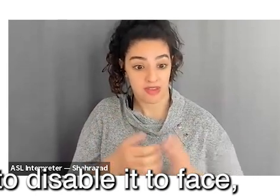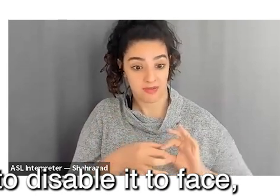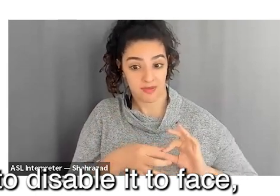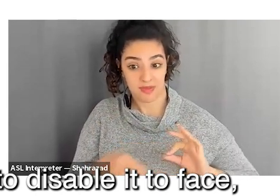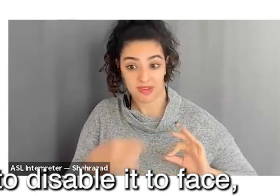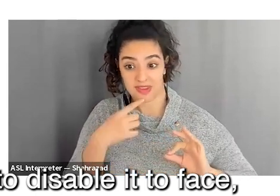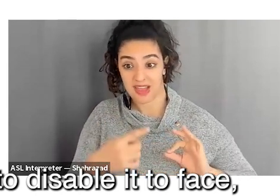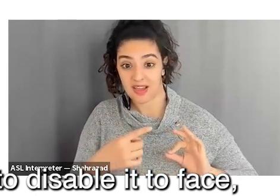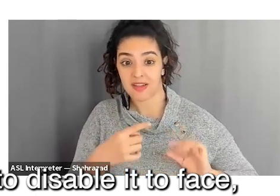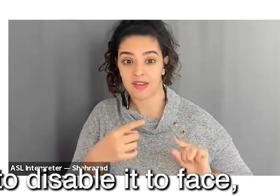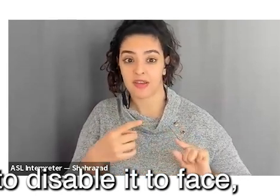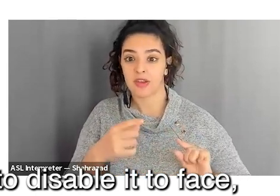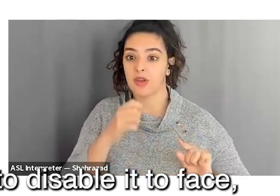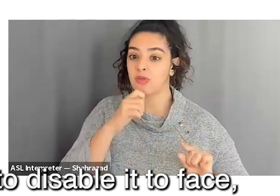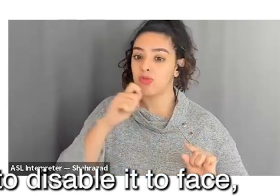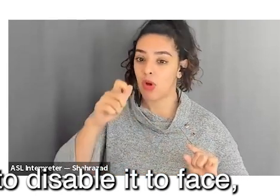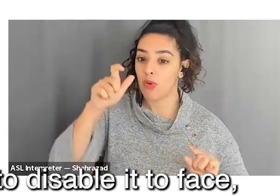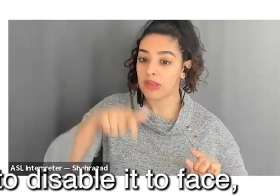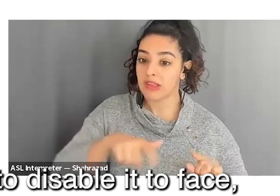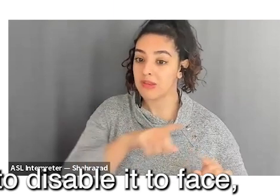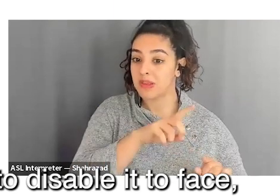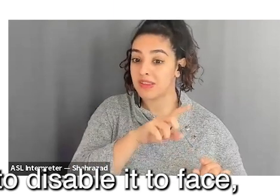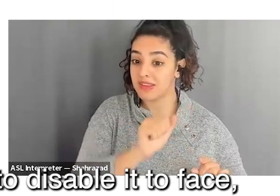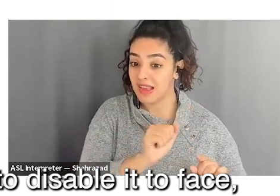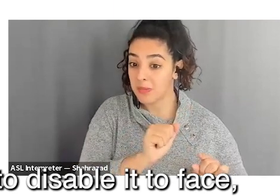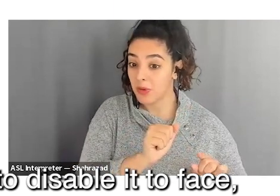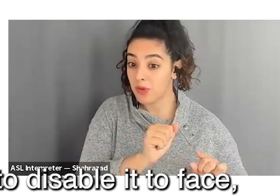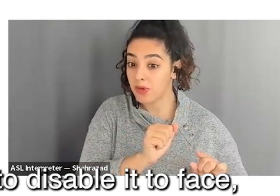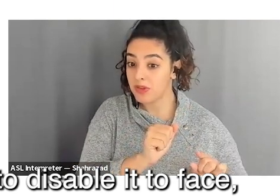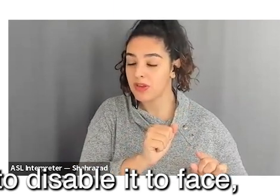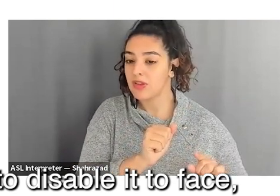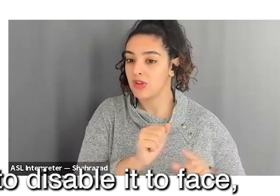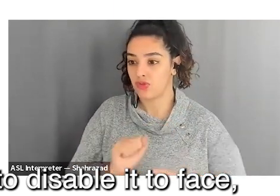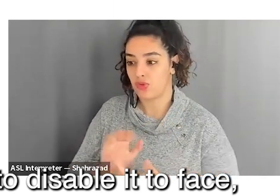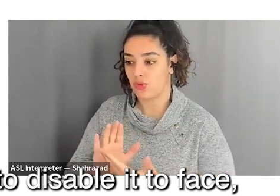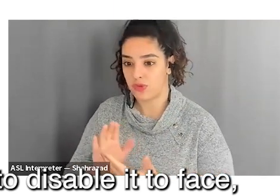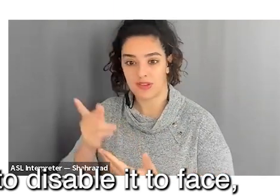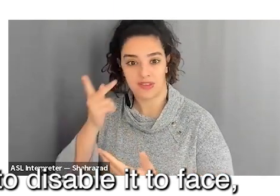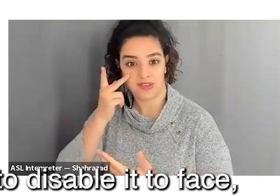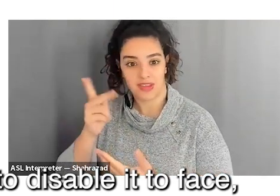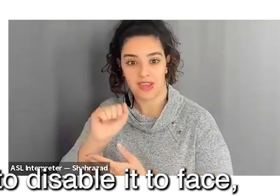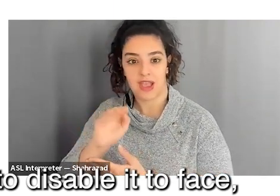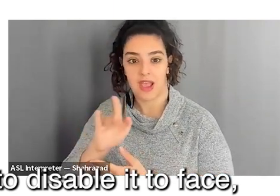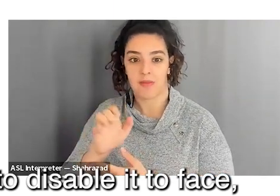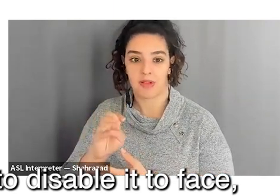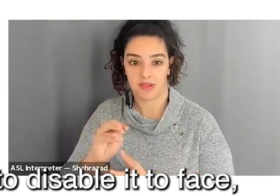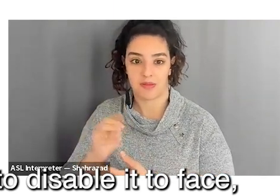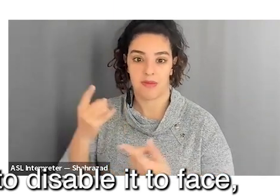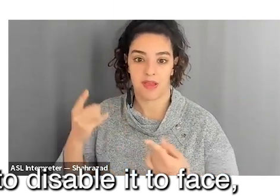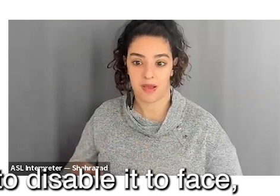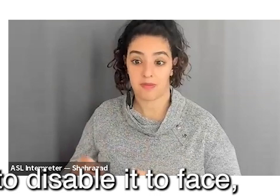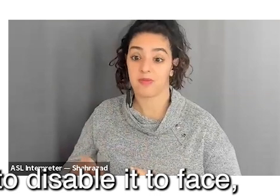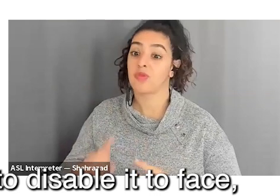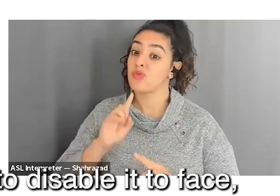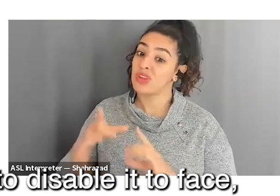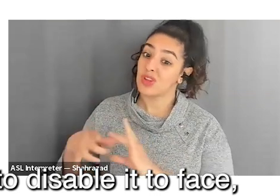do not have to be disabled to face ableism. It affects all of us. It's intertwined with